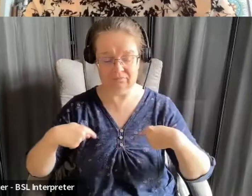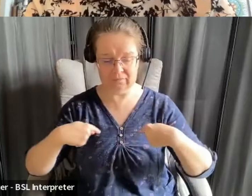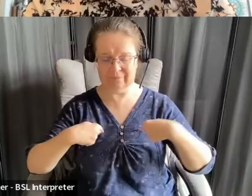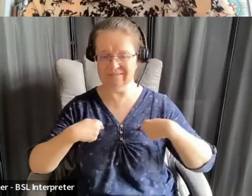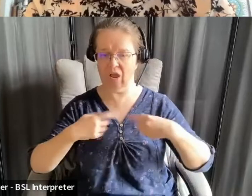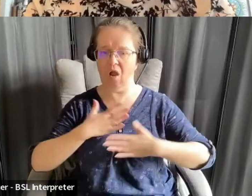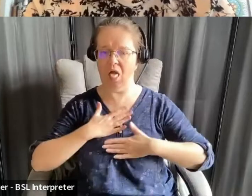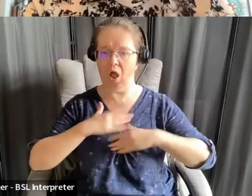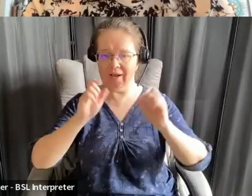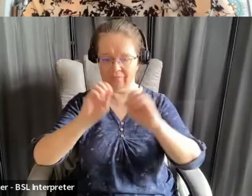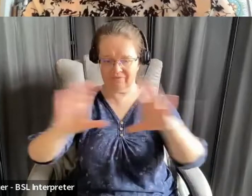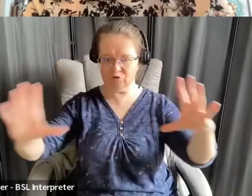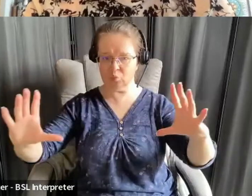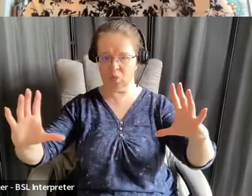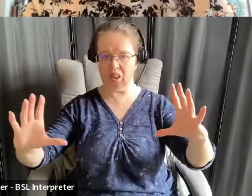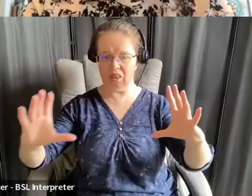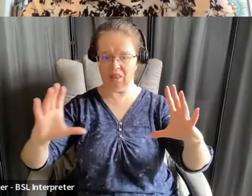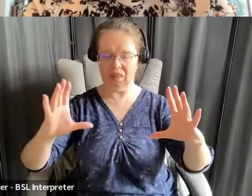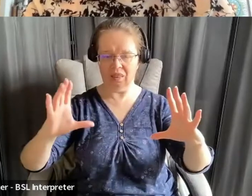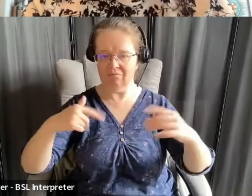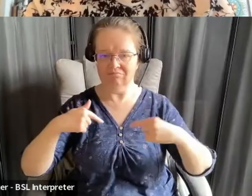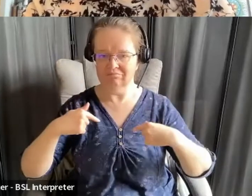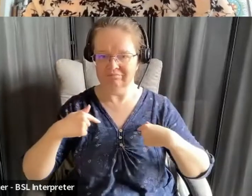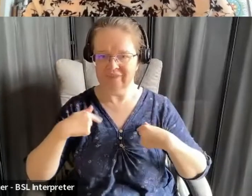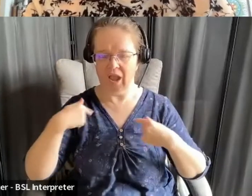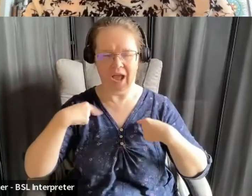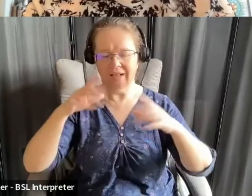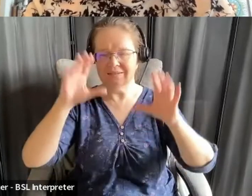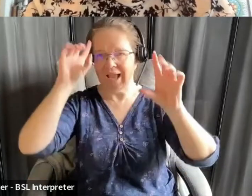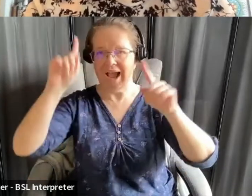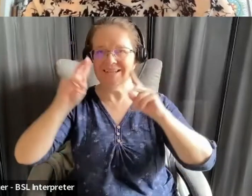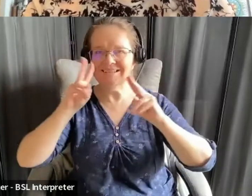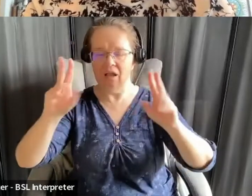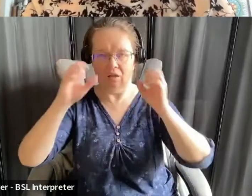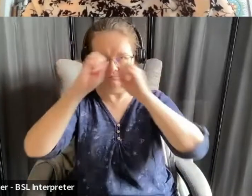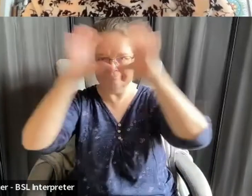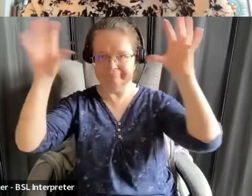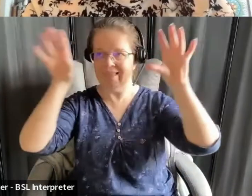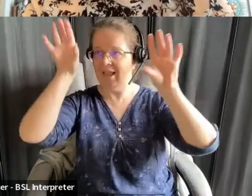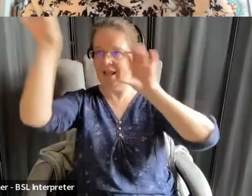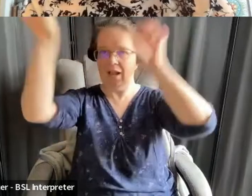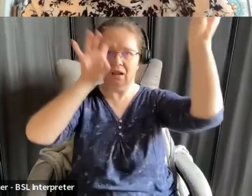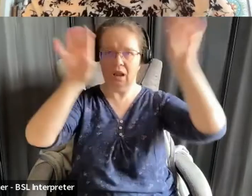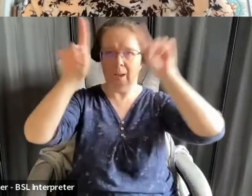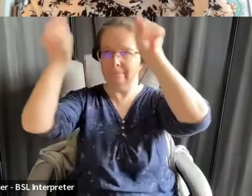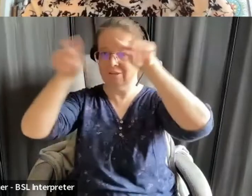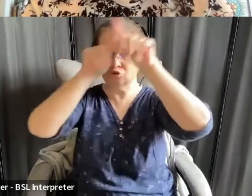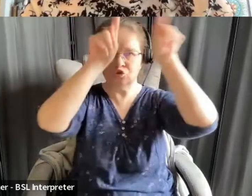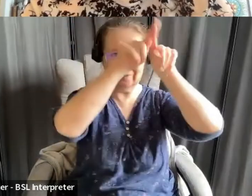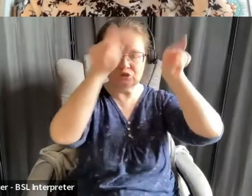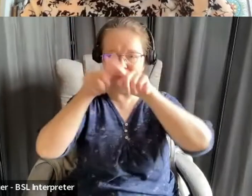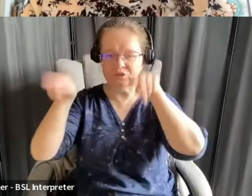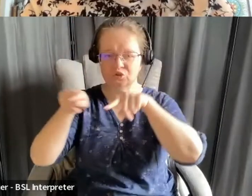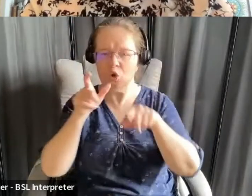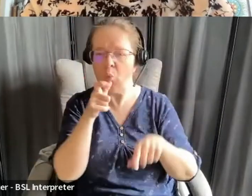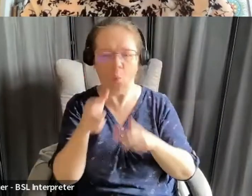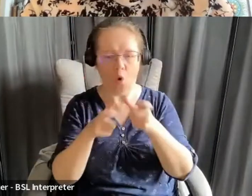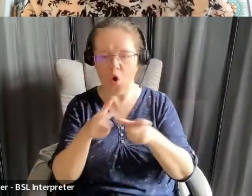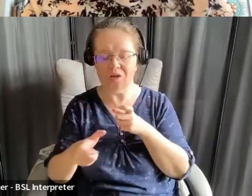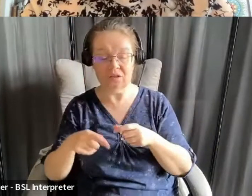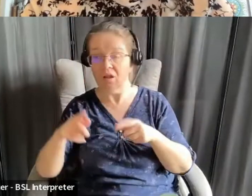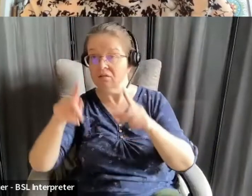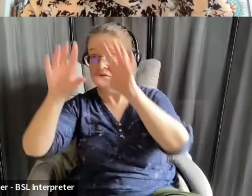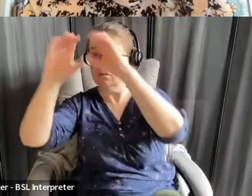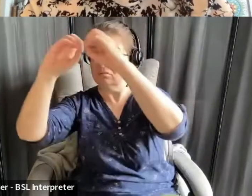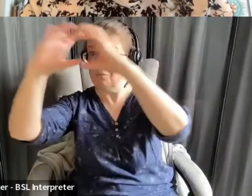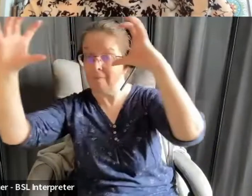kinesthete, which means that I think in terms of images and pictures. And those images can often be very, very elaborate. They're far